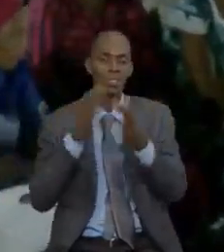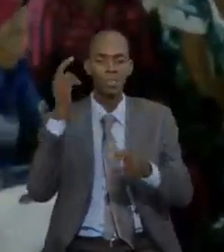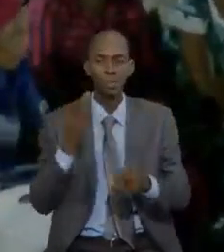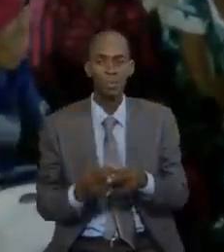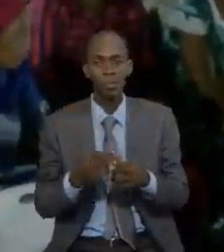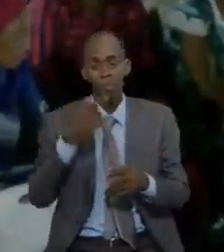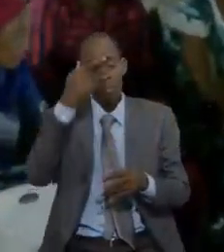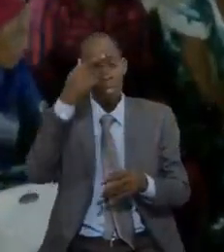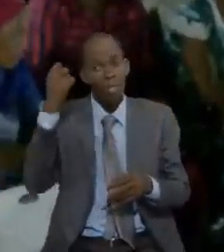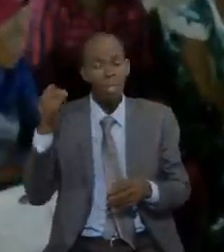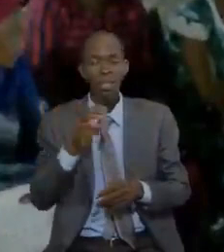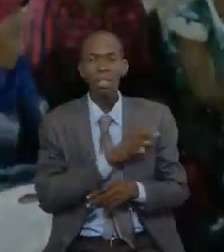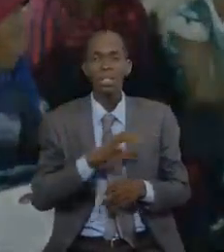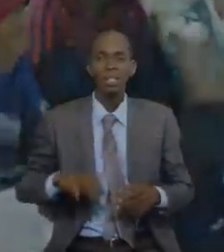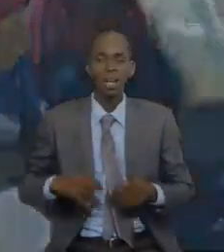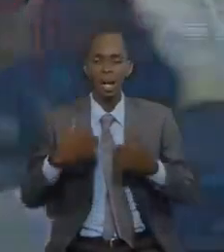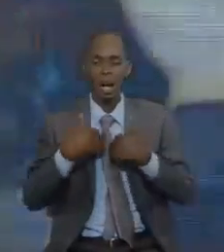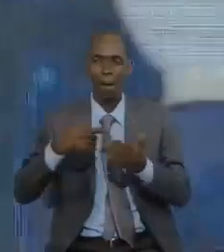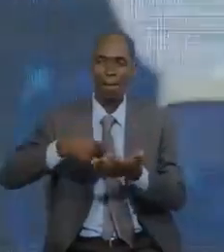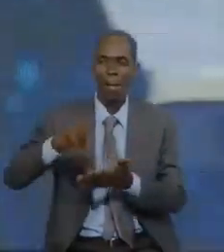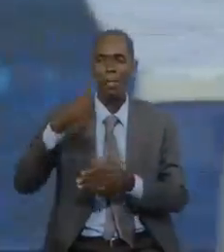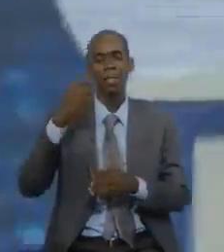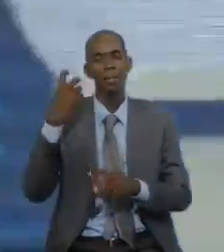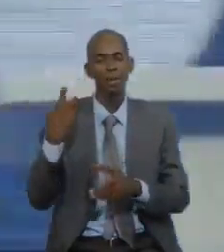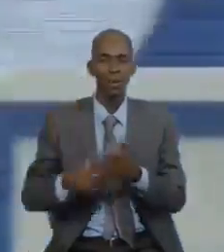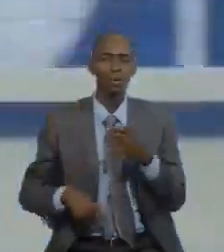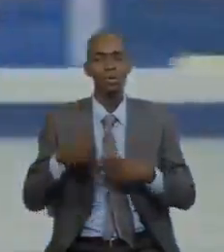Because Christ has paid the price.